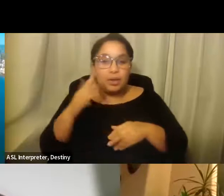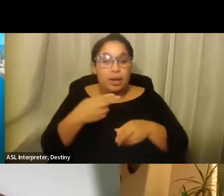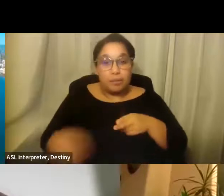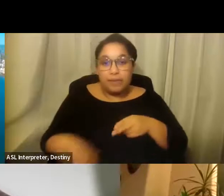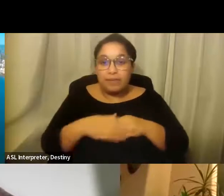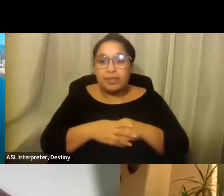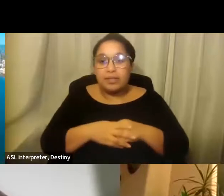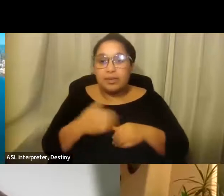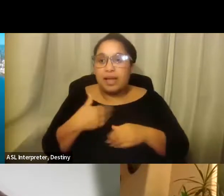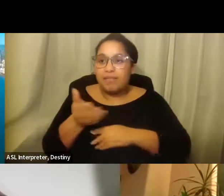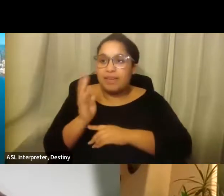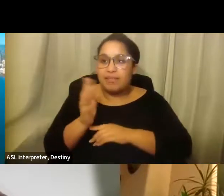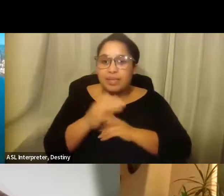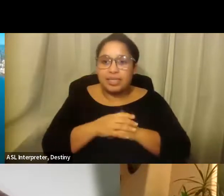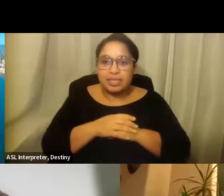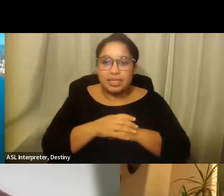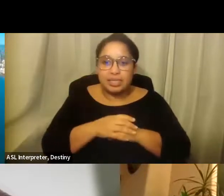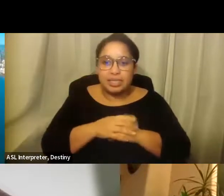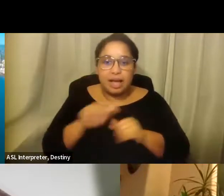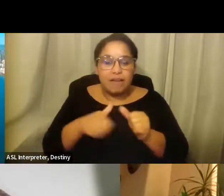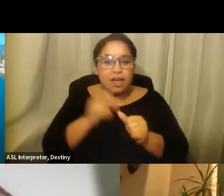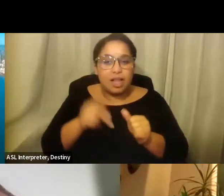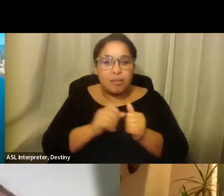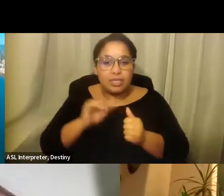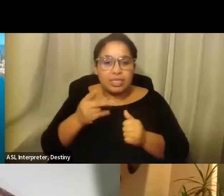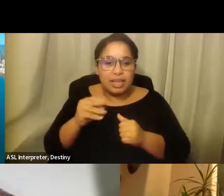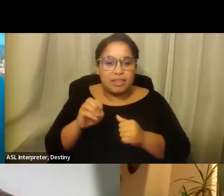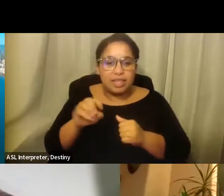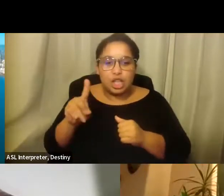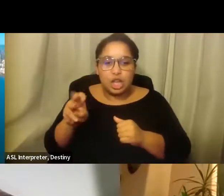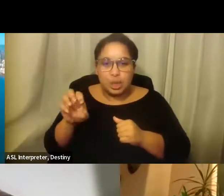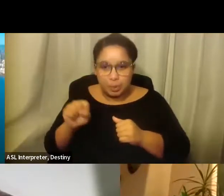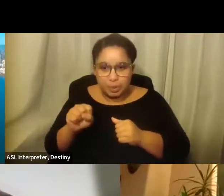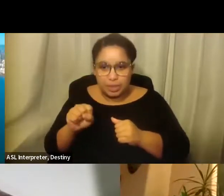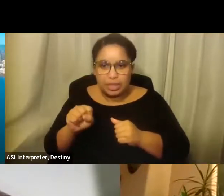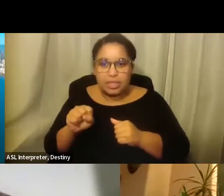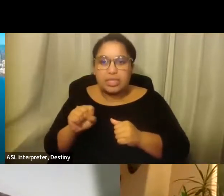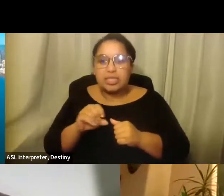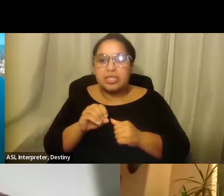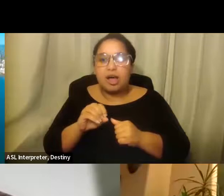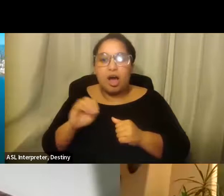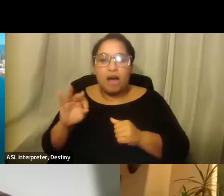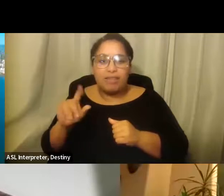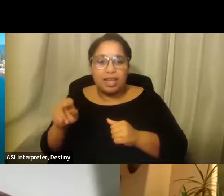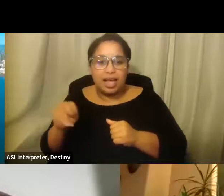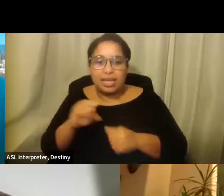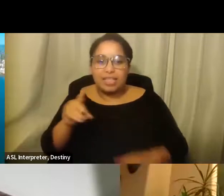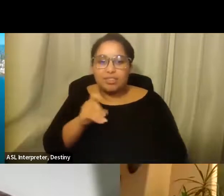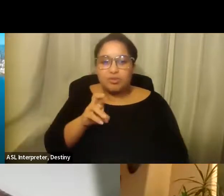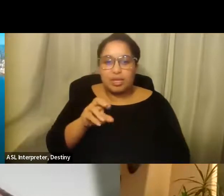have 5 minutes. I will follow up with Stephanie Lewis offline, and Director McFadden